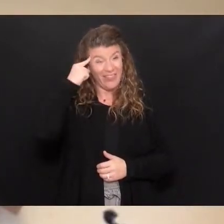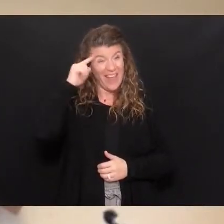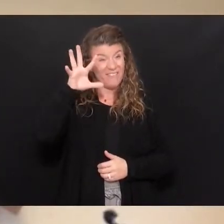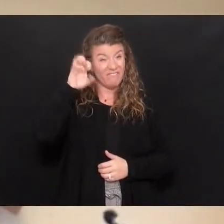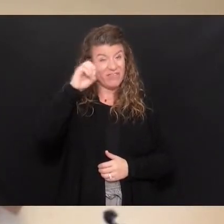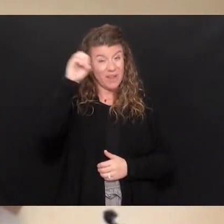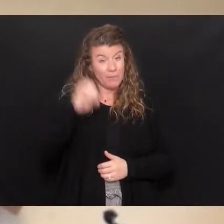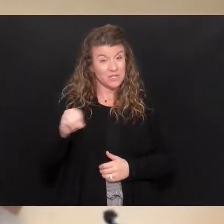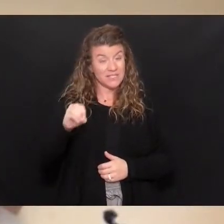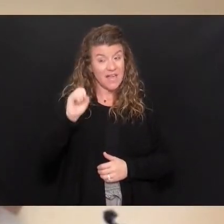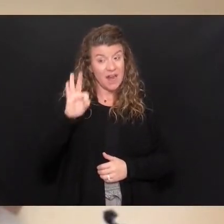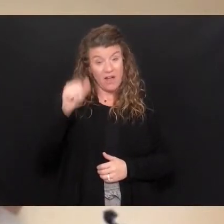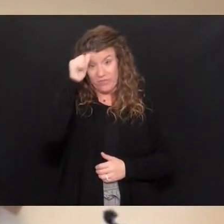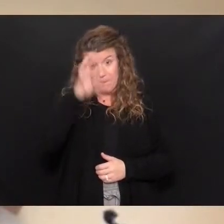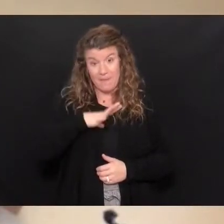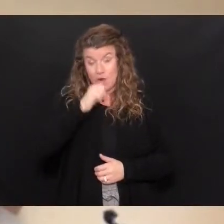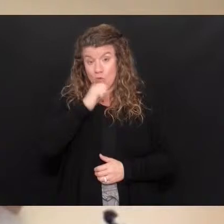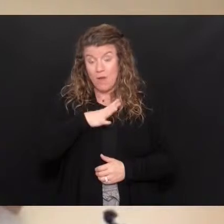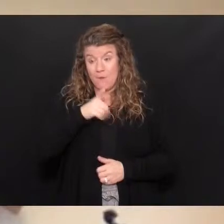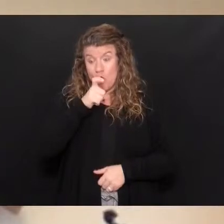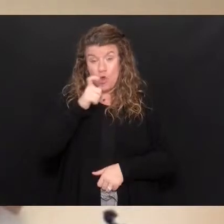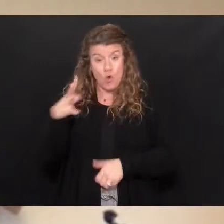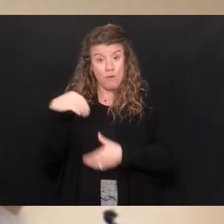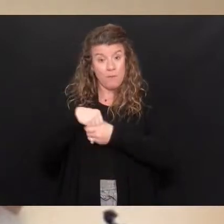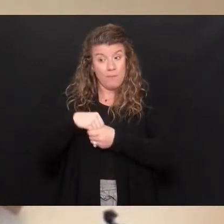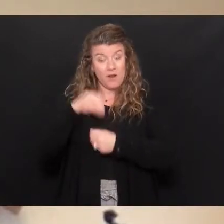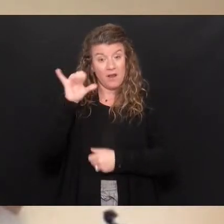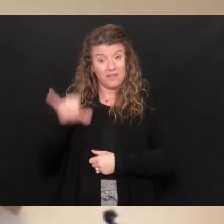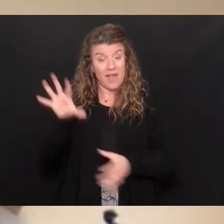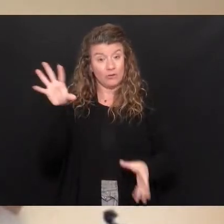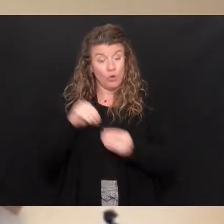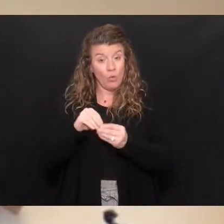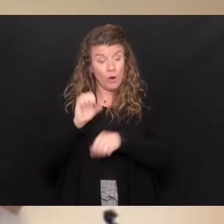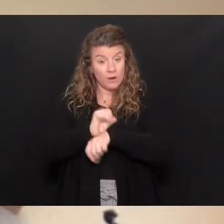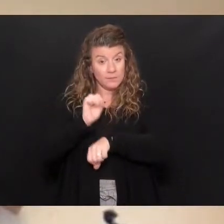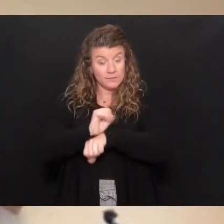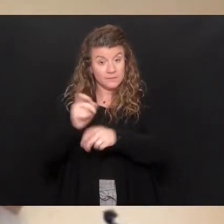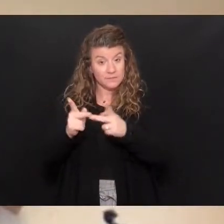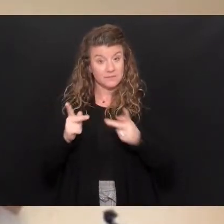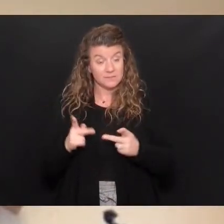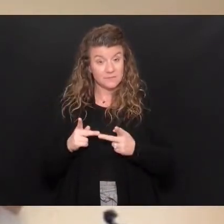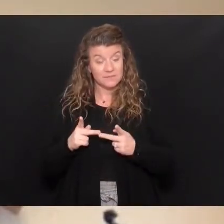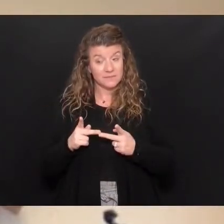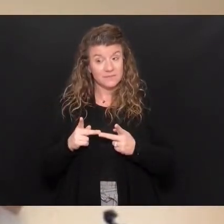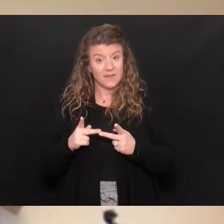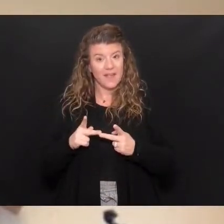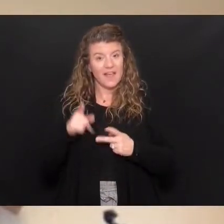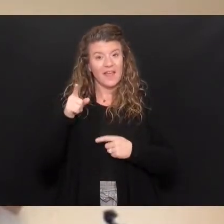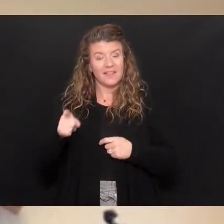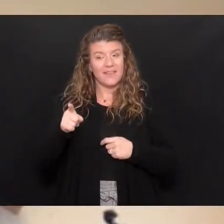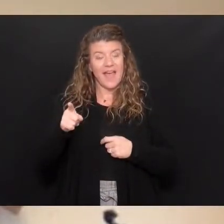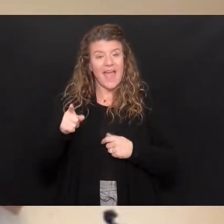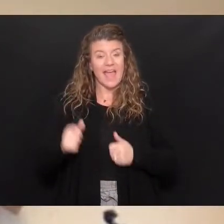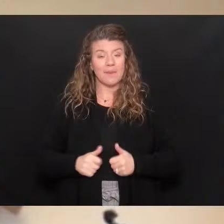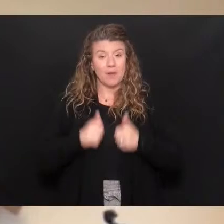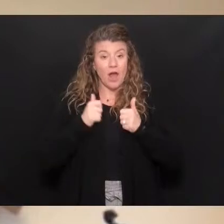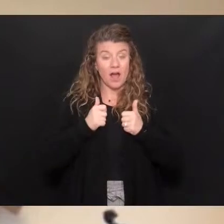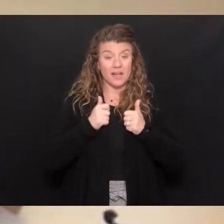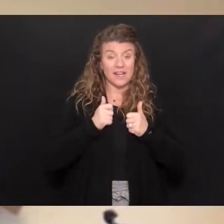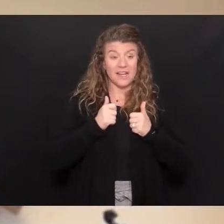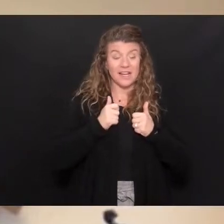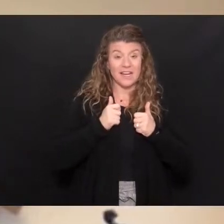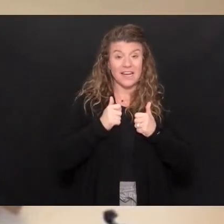the men and women who are part of the total force of the air base who belong to West Virginia on